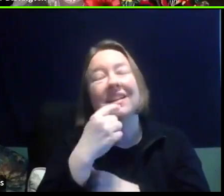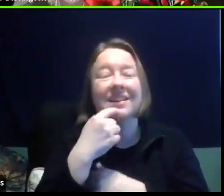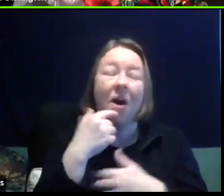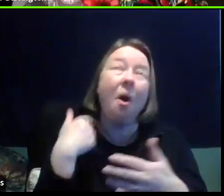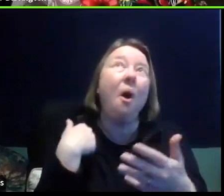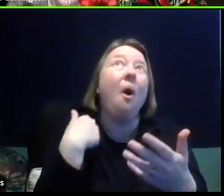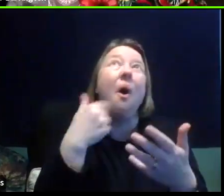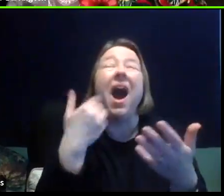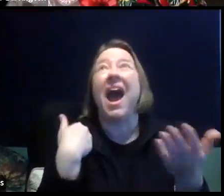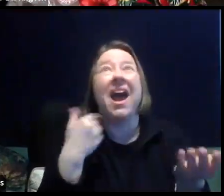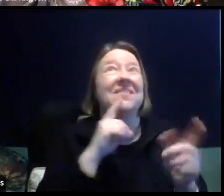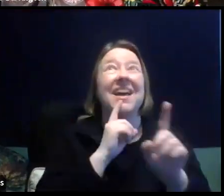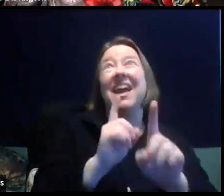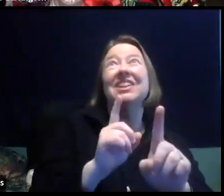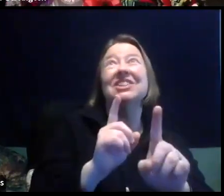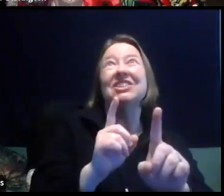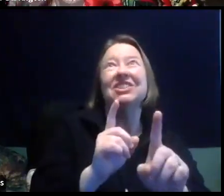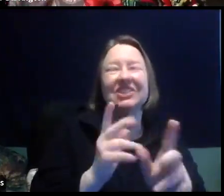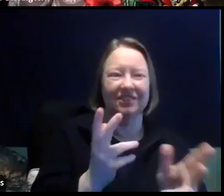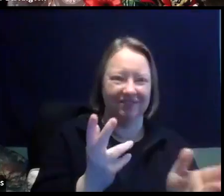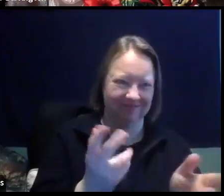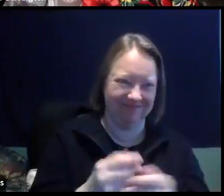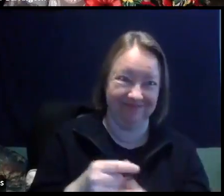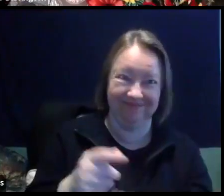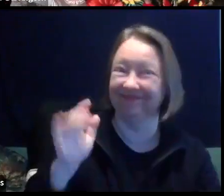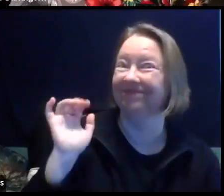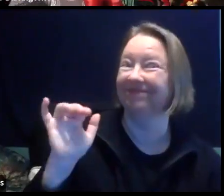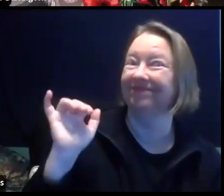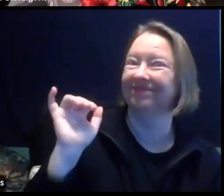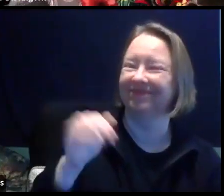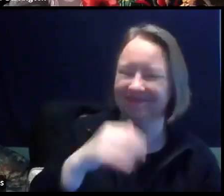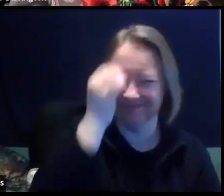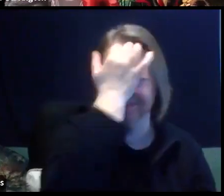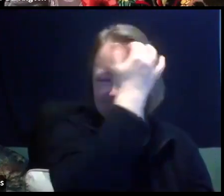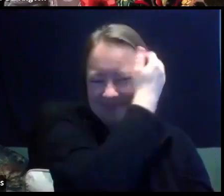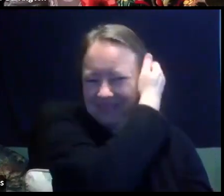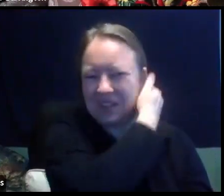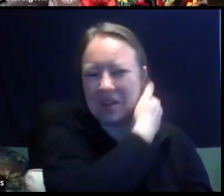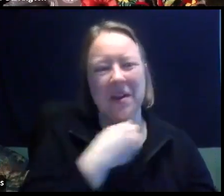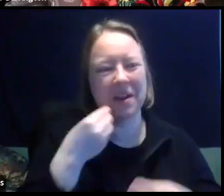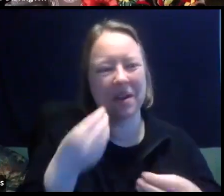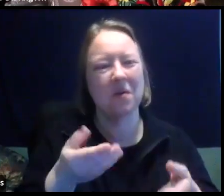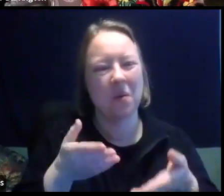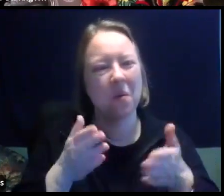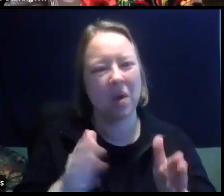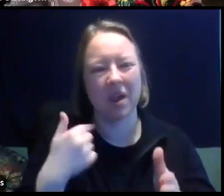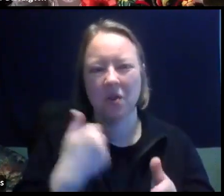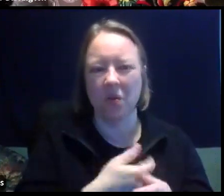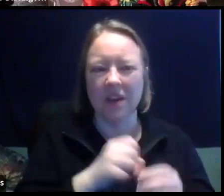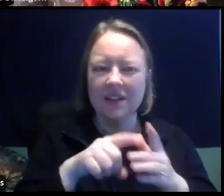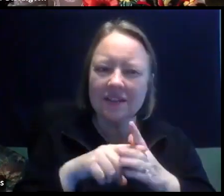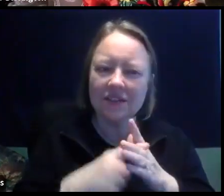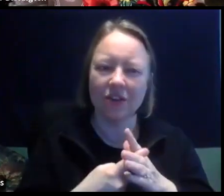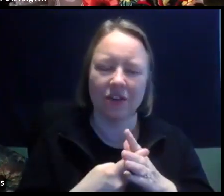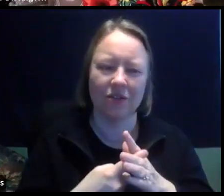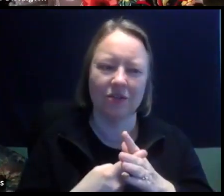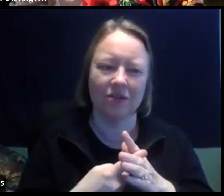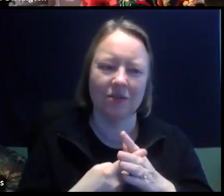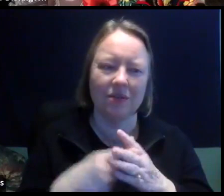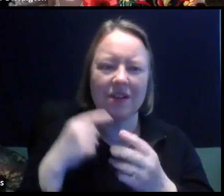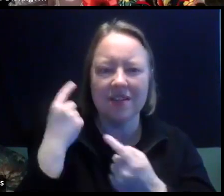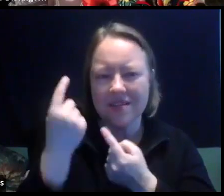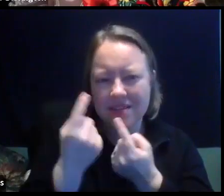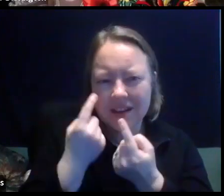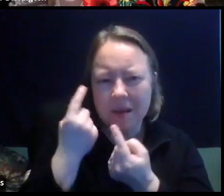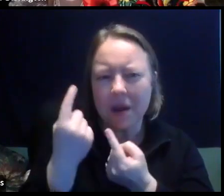the answer. Yes. Have an analysis, a way that we can begin to think about